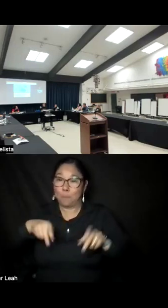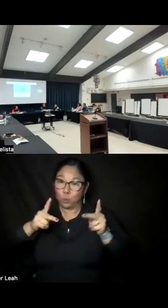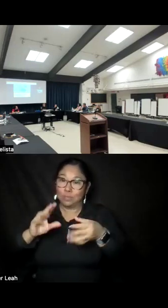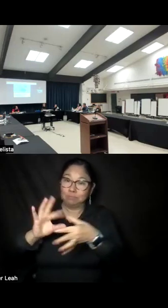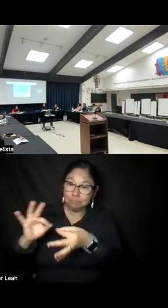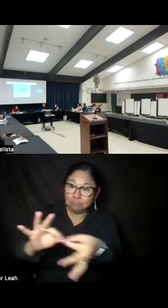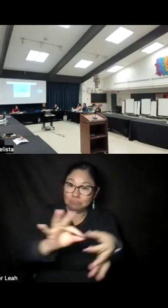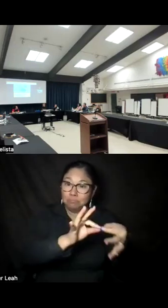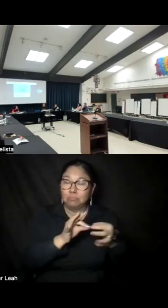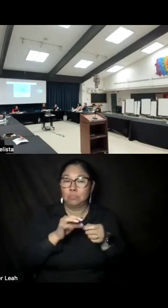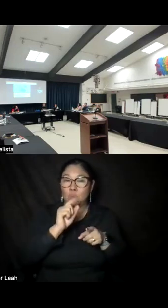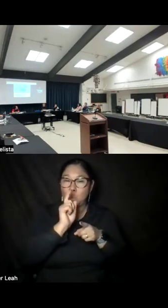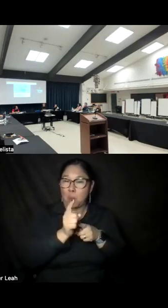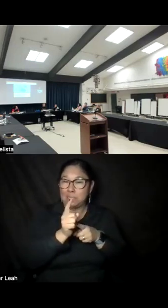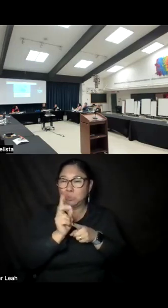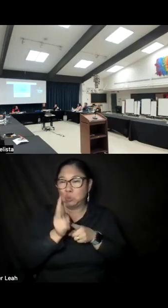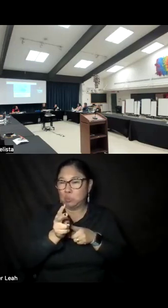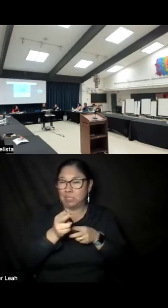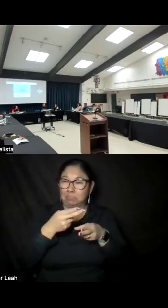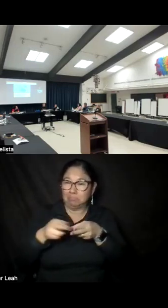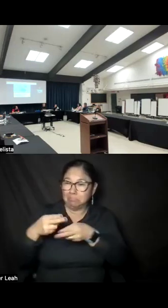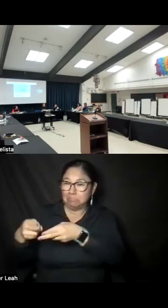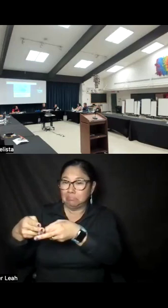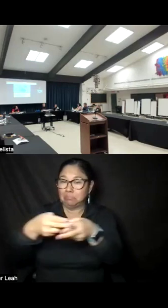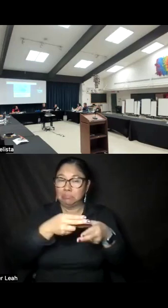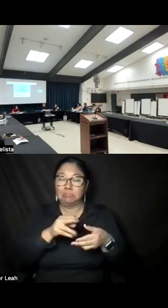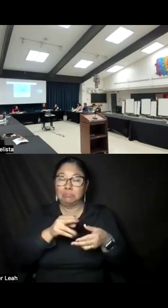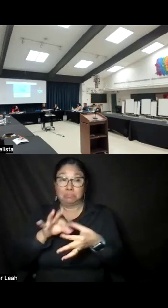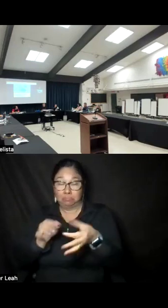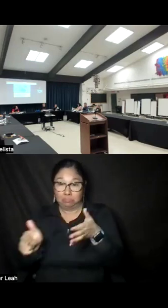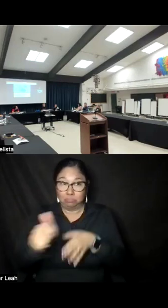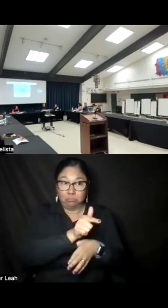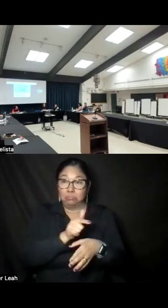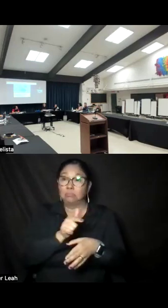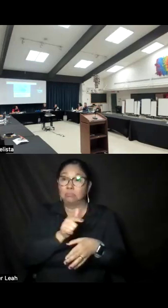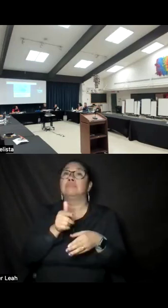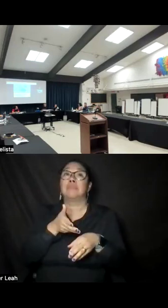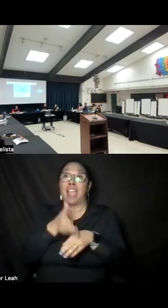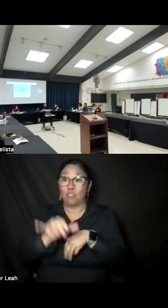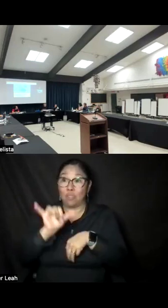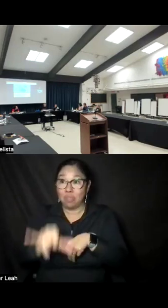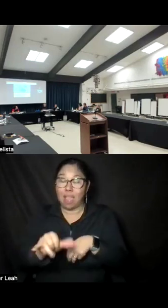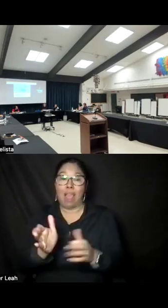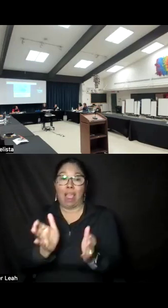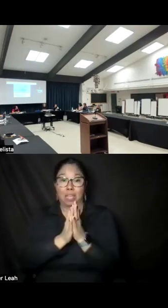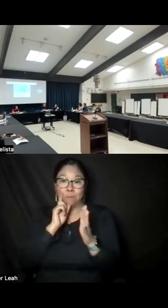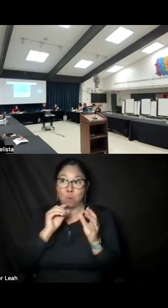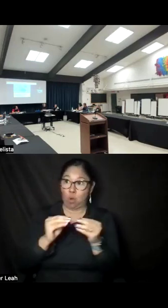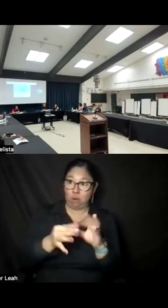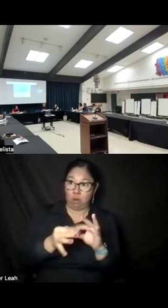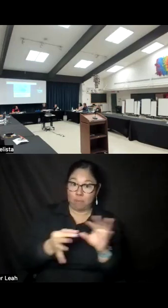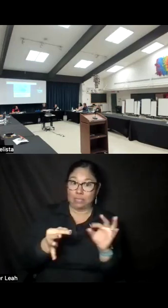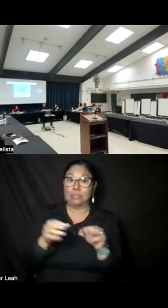You'll get about 1 or 2 minutes to speak to that. We'll ask for any further questions or comments. Sarah Peterson has